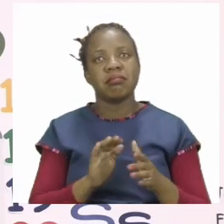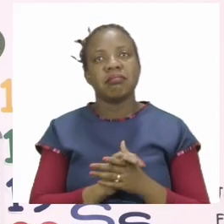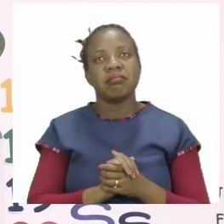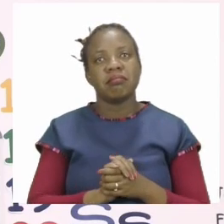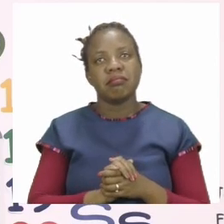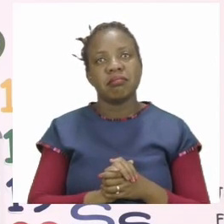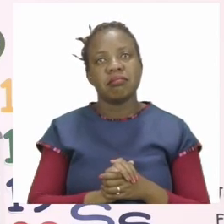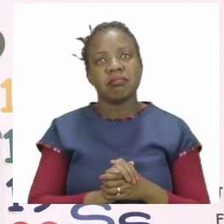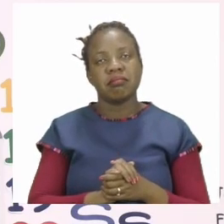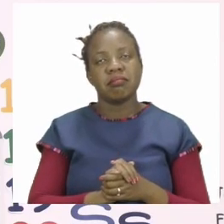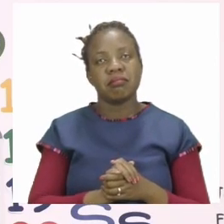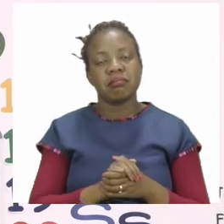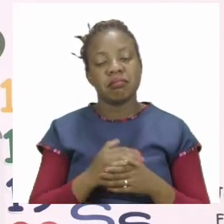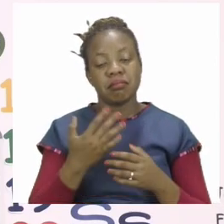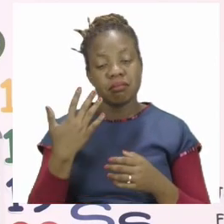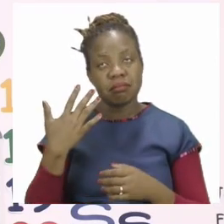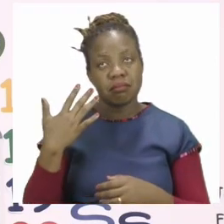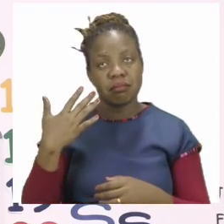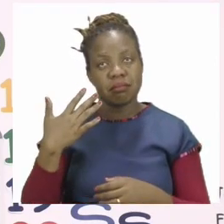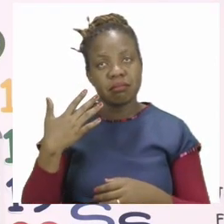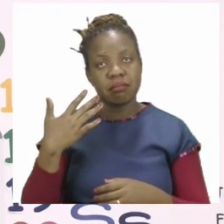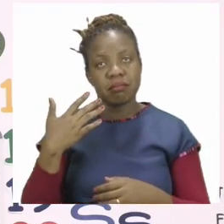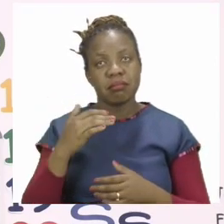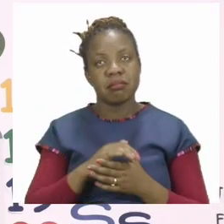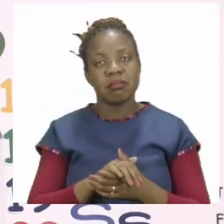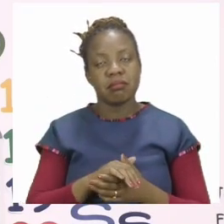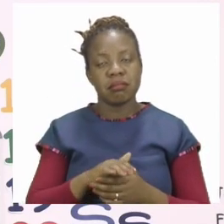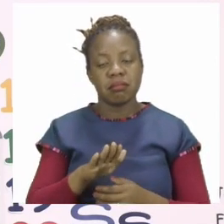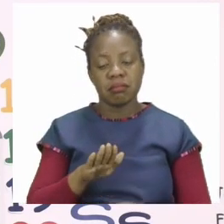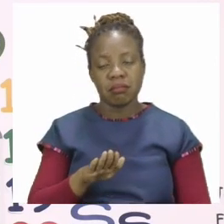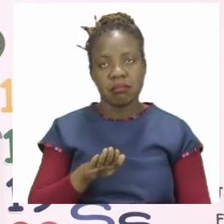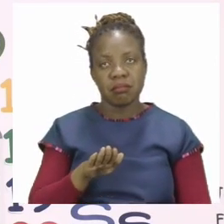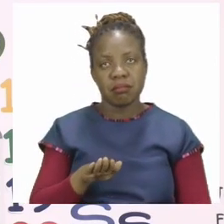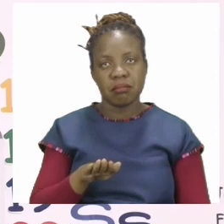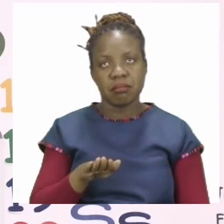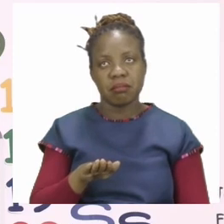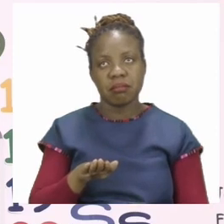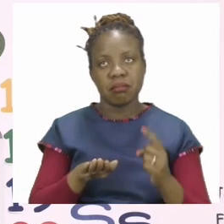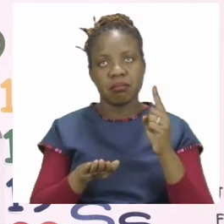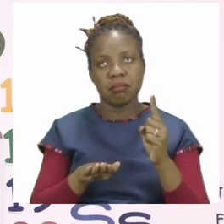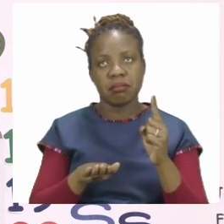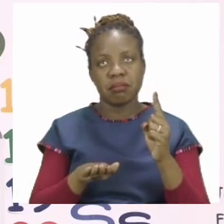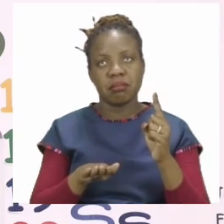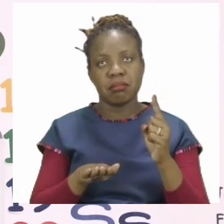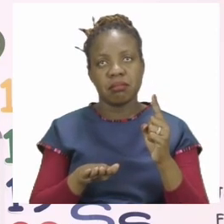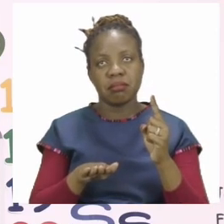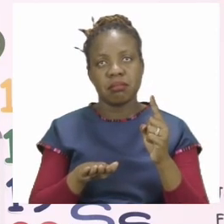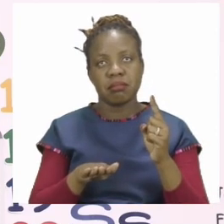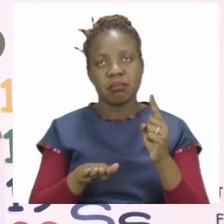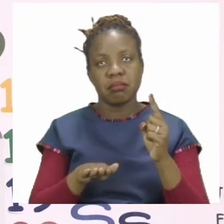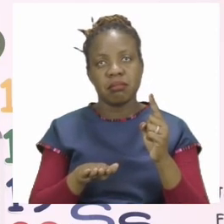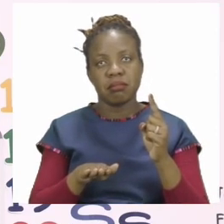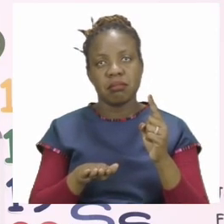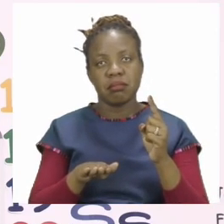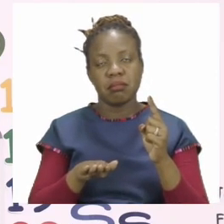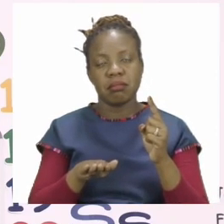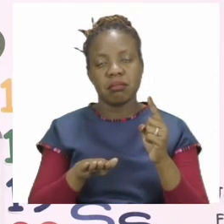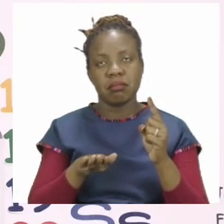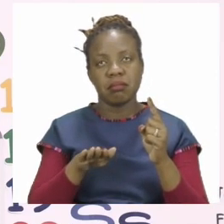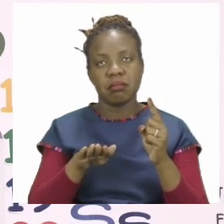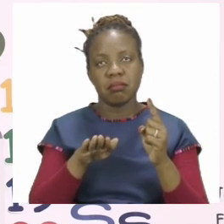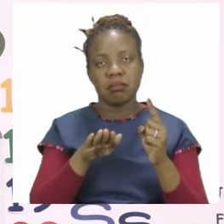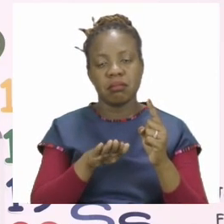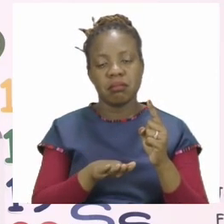you can take your hands and then you can put it down and you say 1 hand, 2